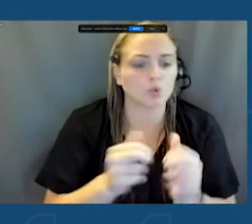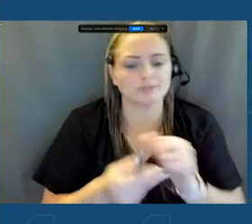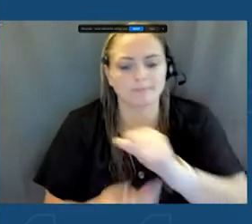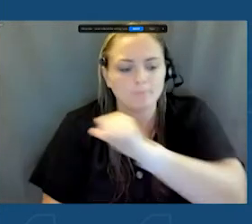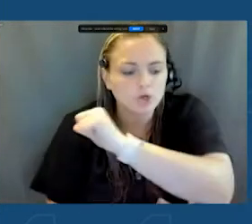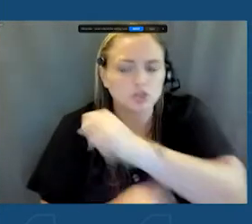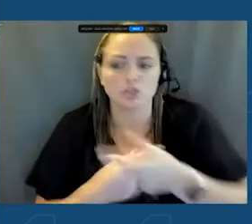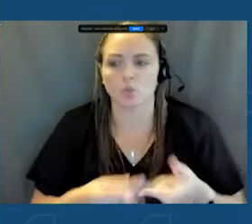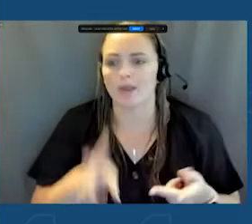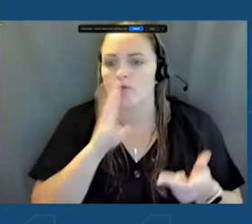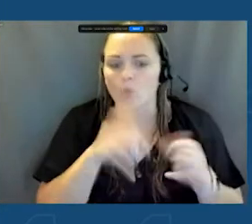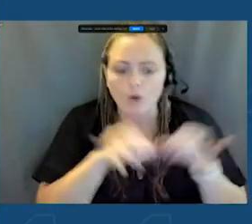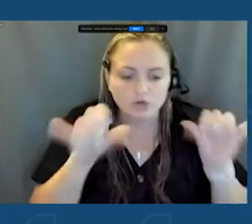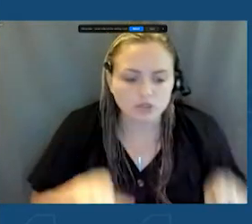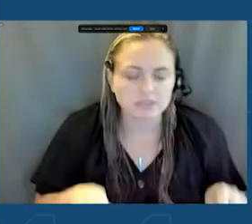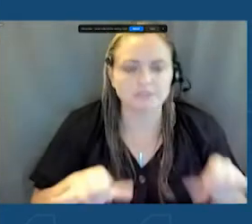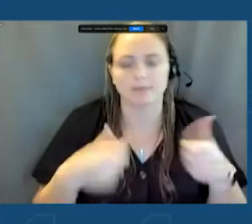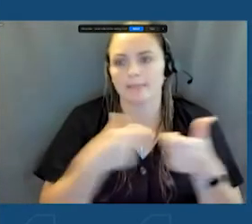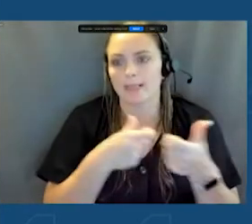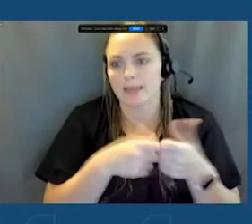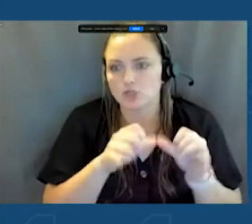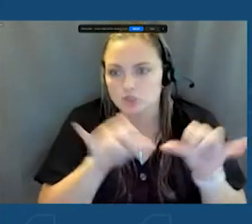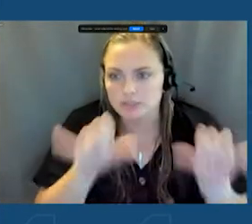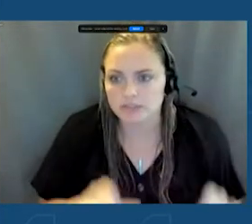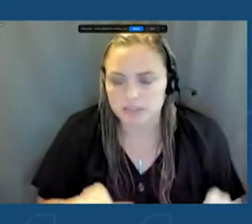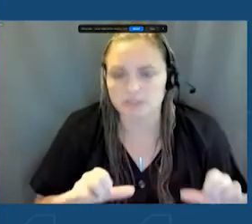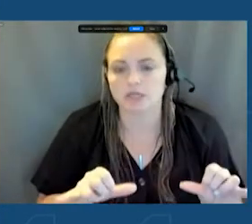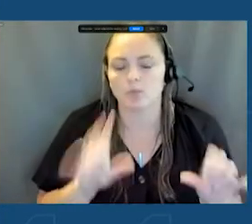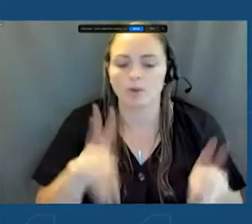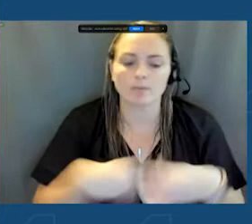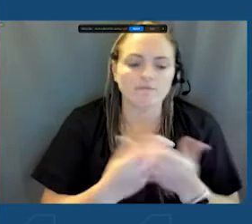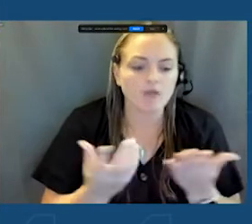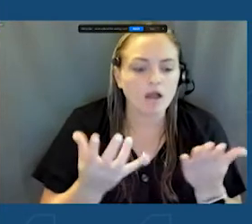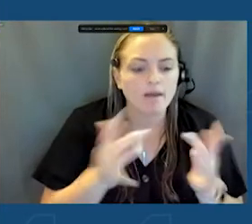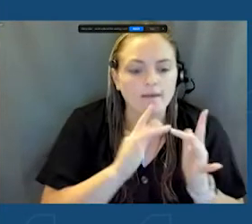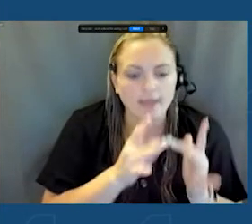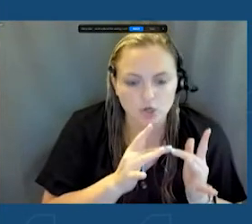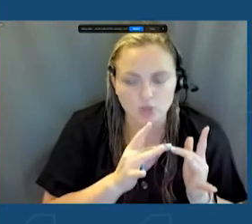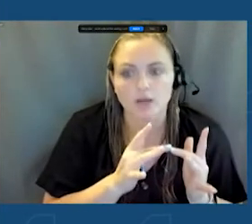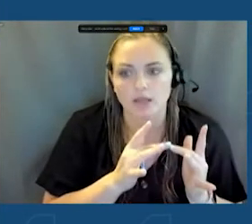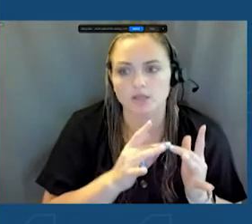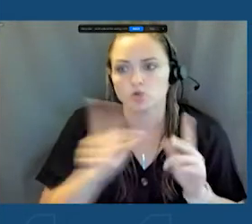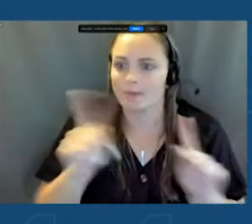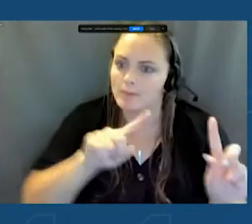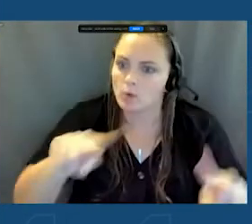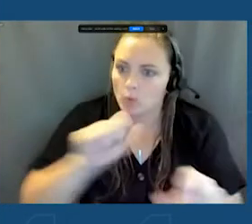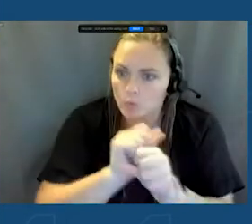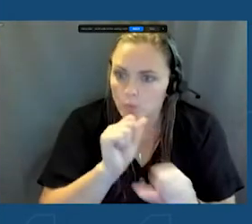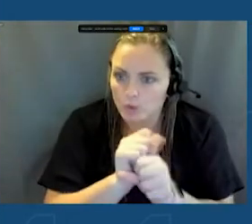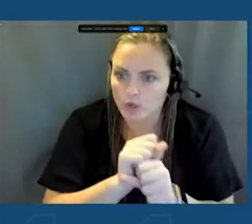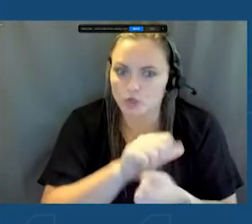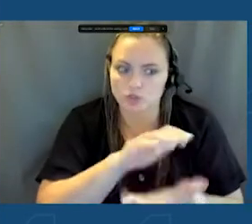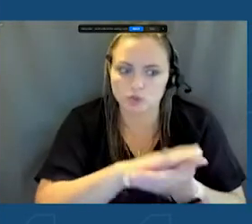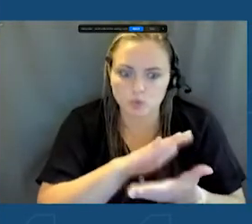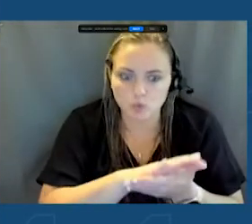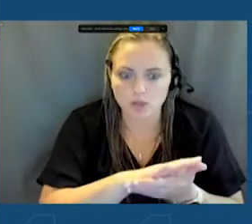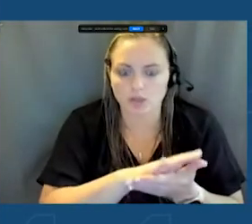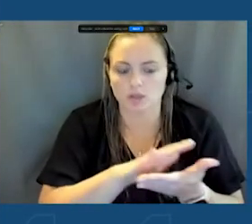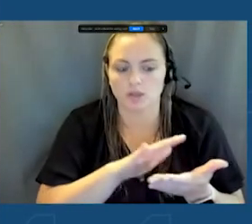water systems, we have electric systems, we provide internet so that people can go to work, they can go to school, they can